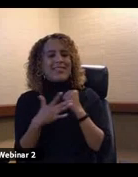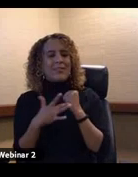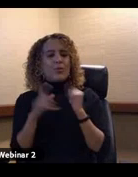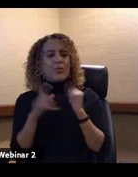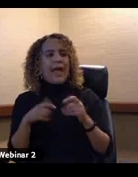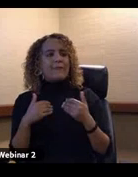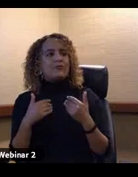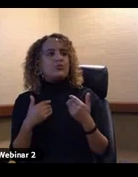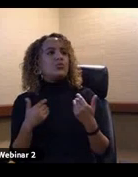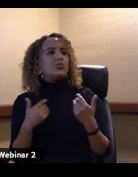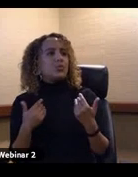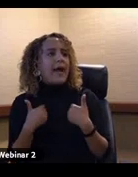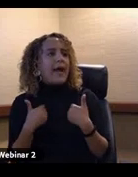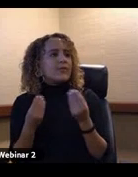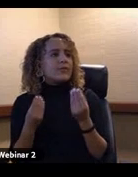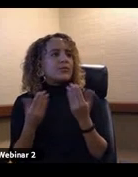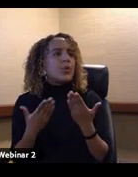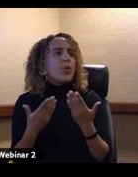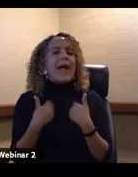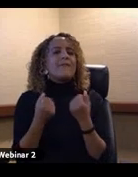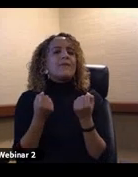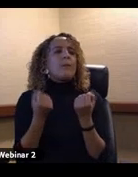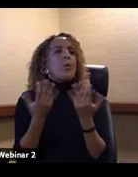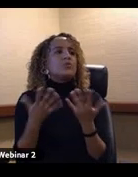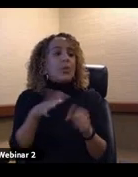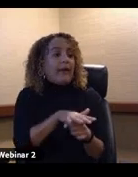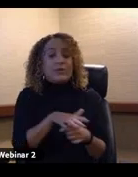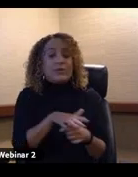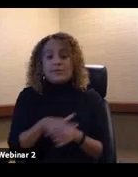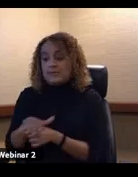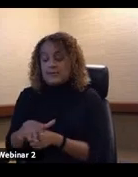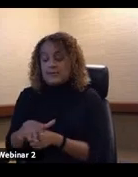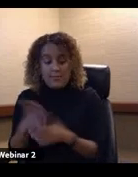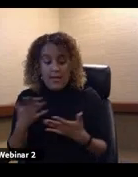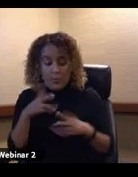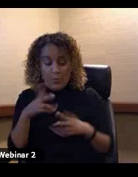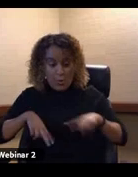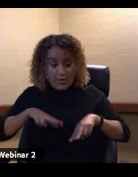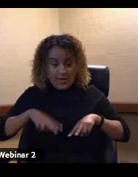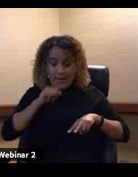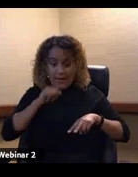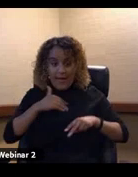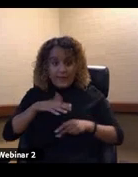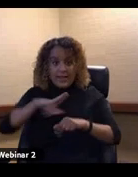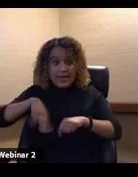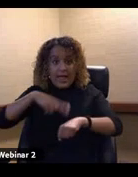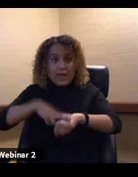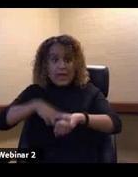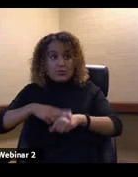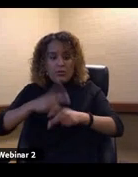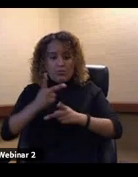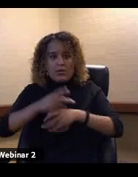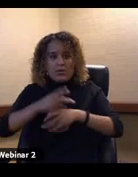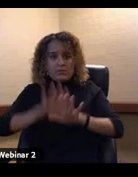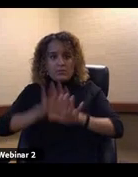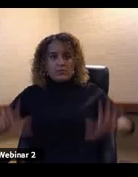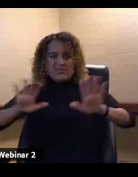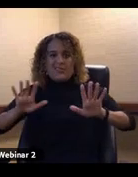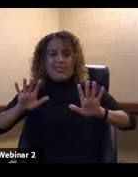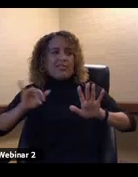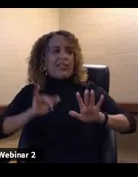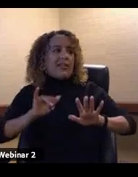but technically, yes, you're allowed to go across some state or even multiple areas. It's just that we're looking at not having national or large-scale projects like